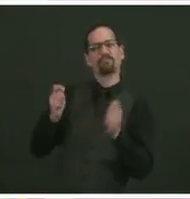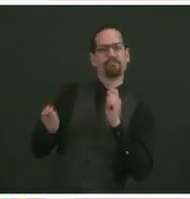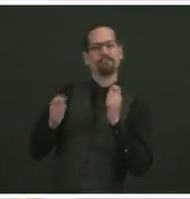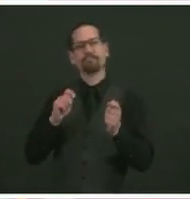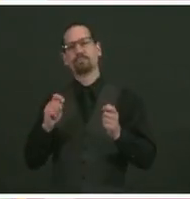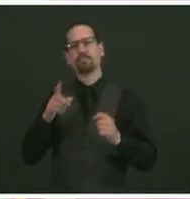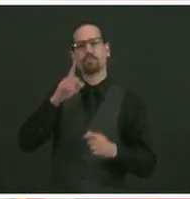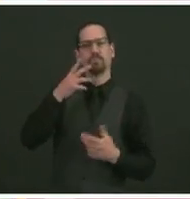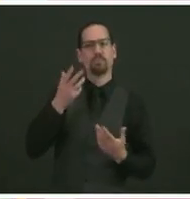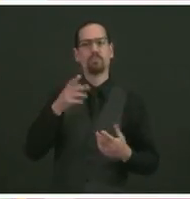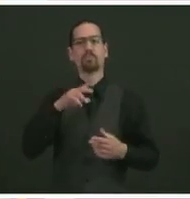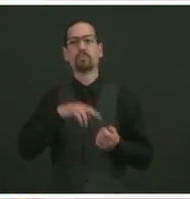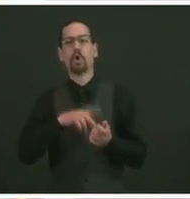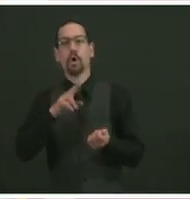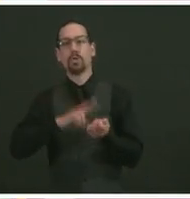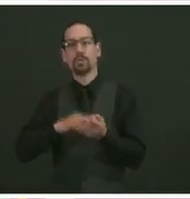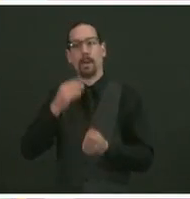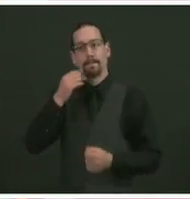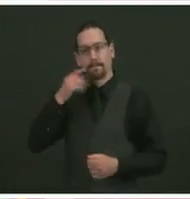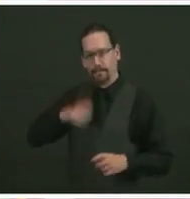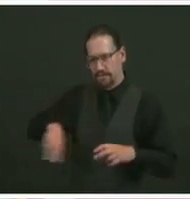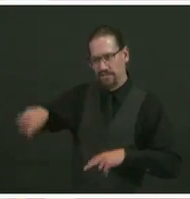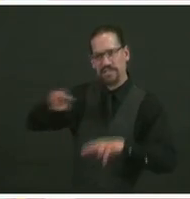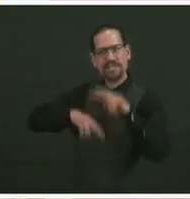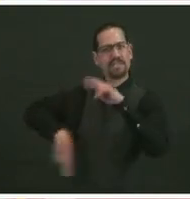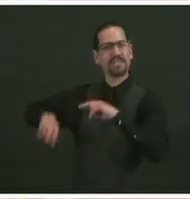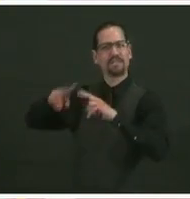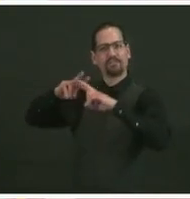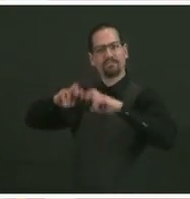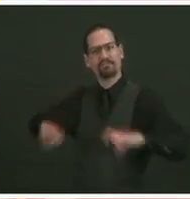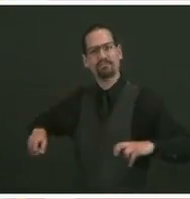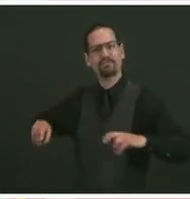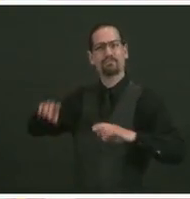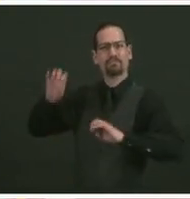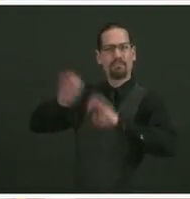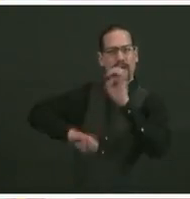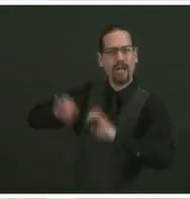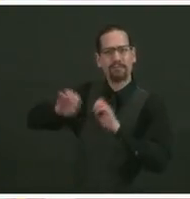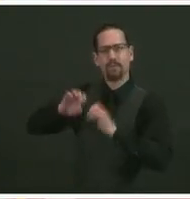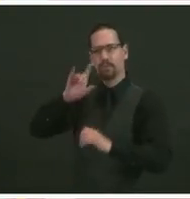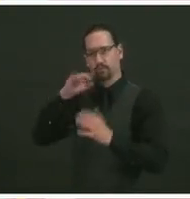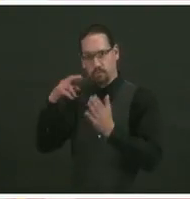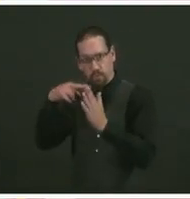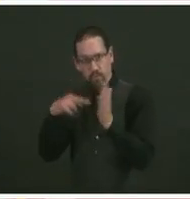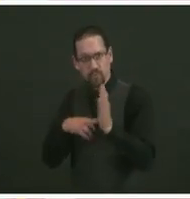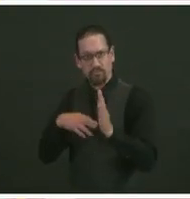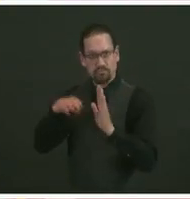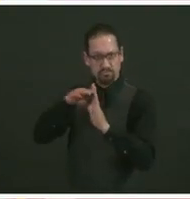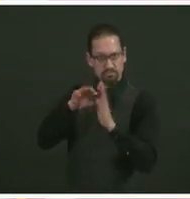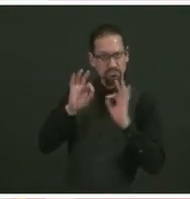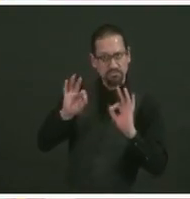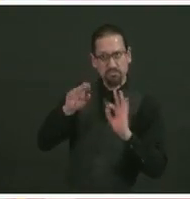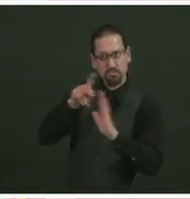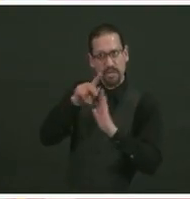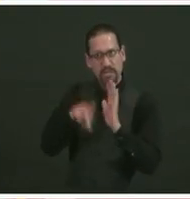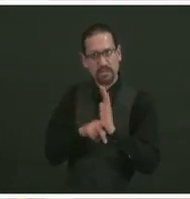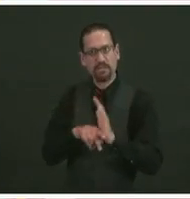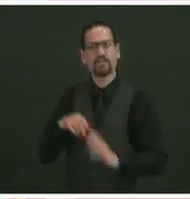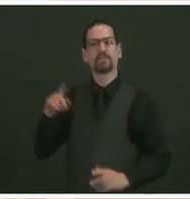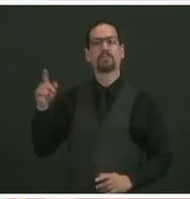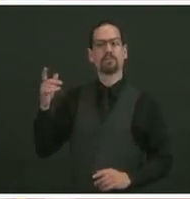as their nursing home and figure out for them how they can interpret our guidance connected to the CMS guidance. CMS is Center for